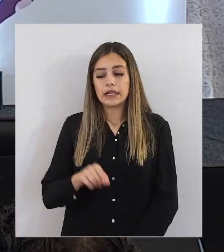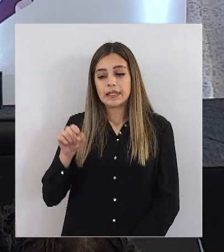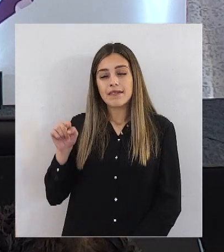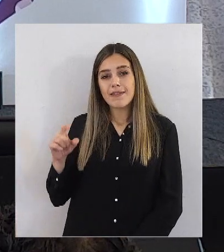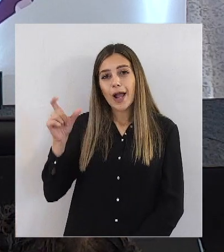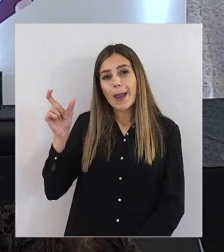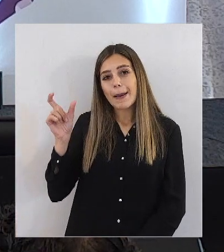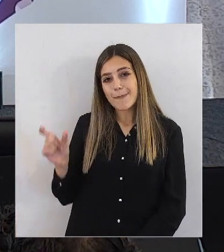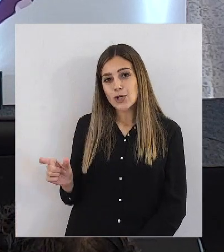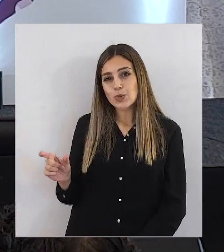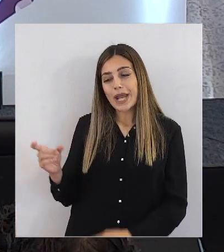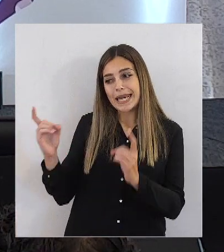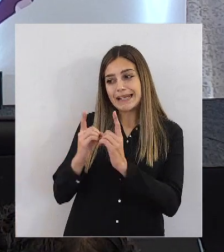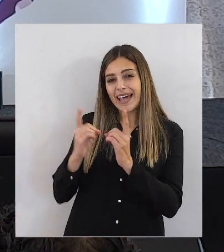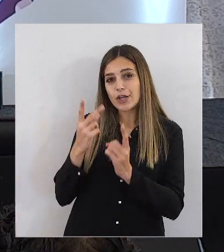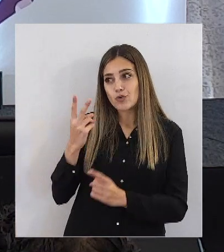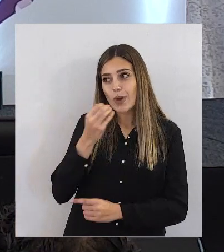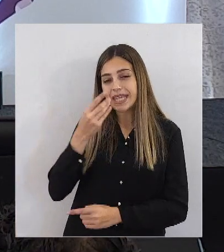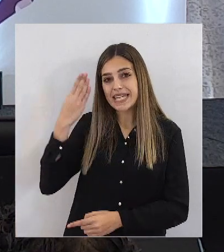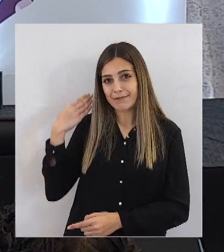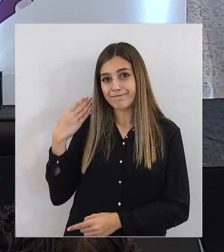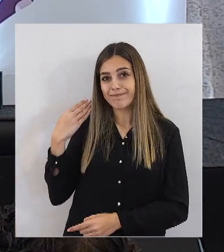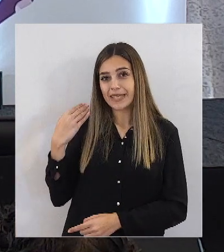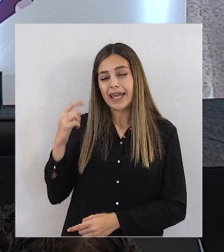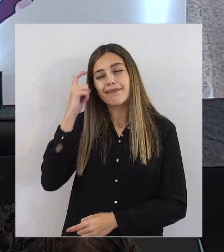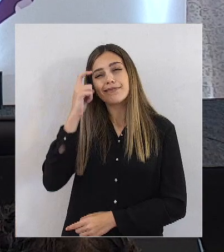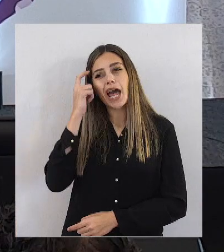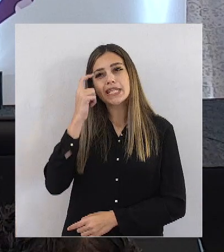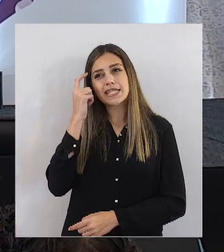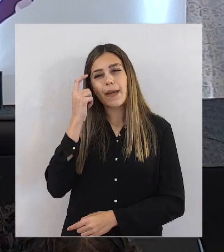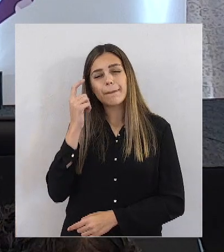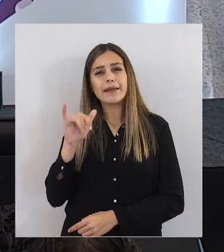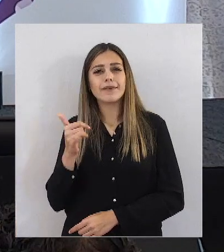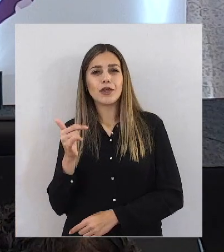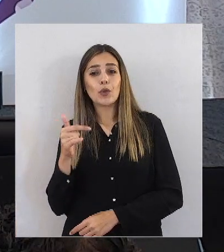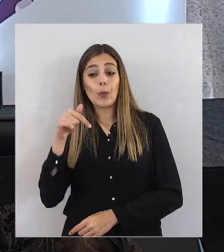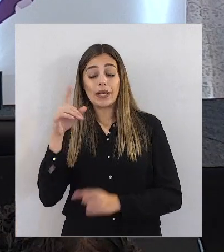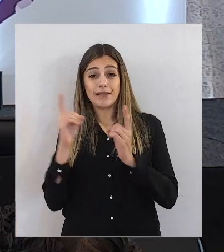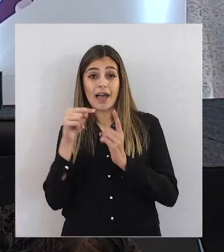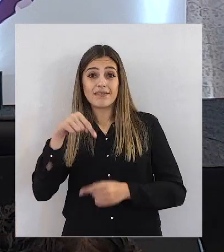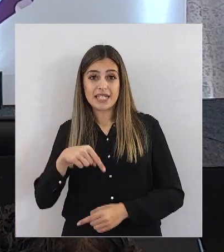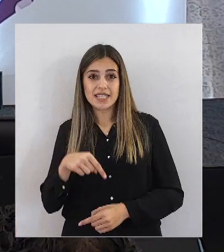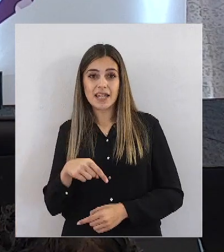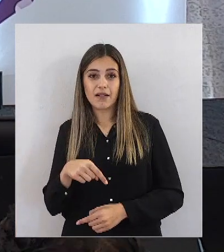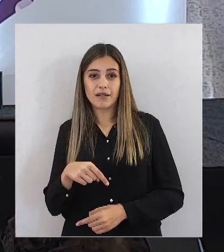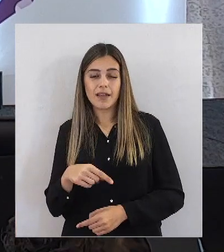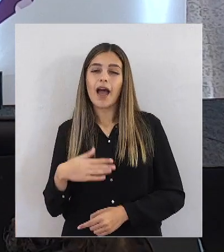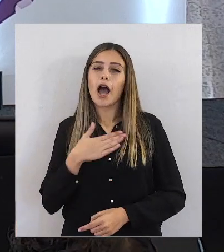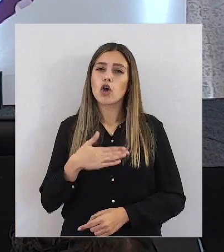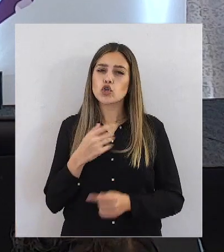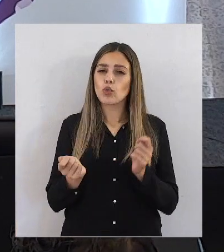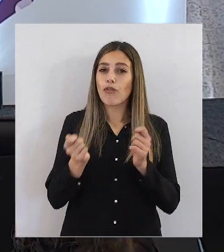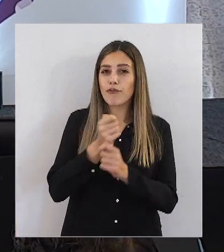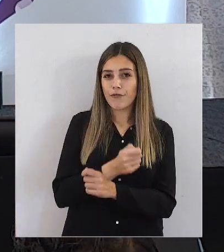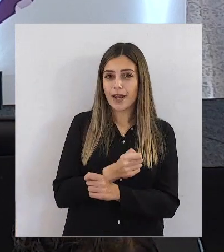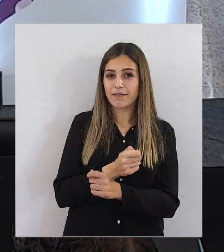how beneficial it could have been for her if we had informational material available in waiting areas, if us professionals were trained